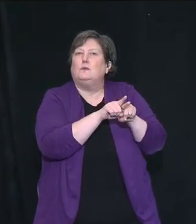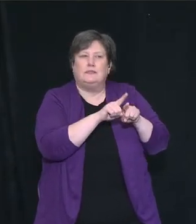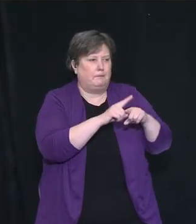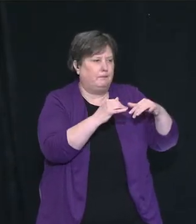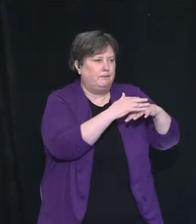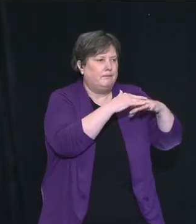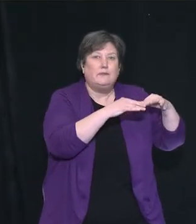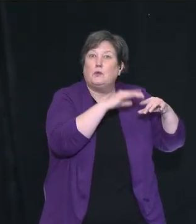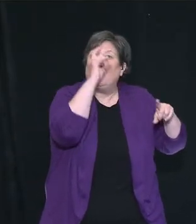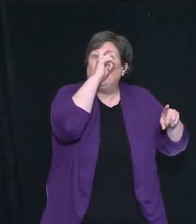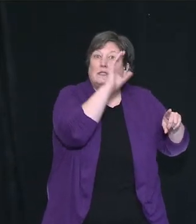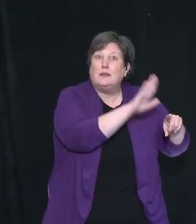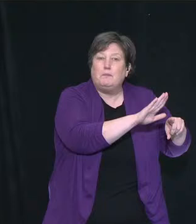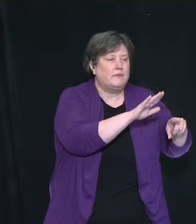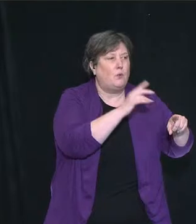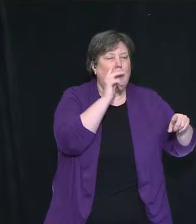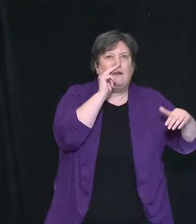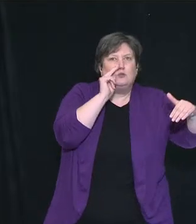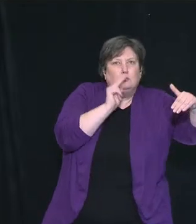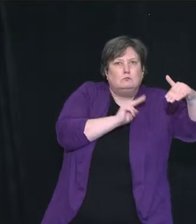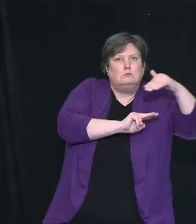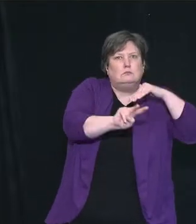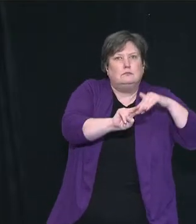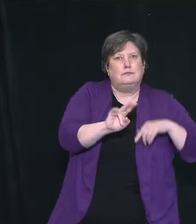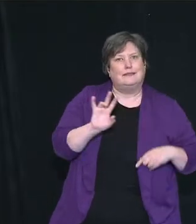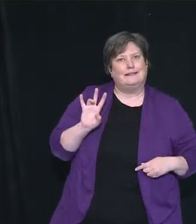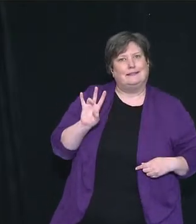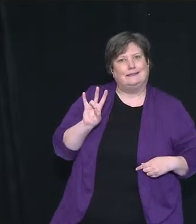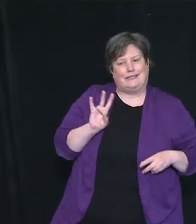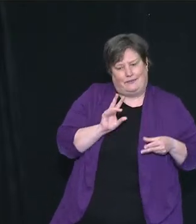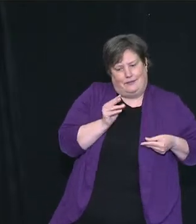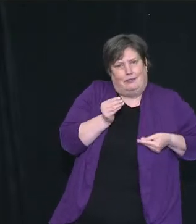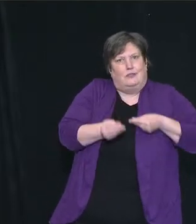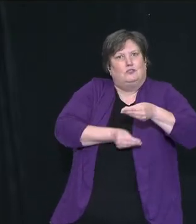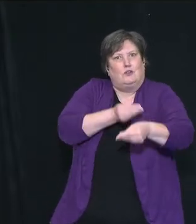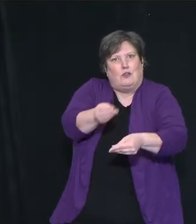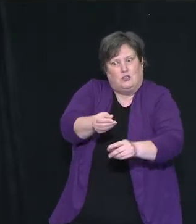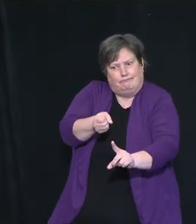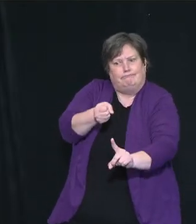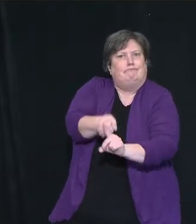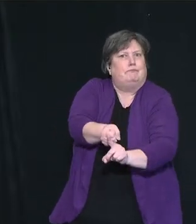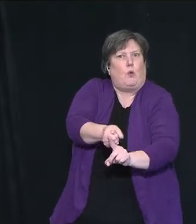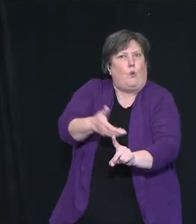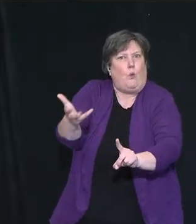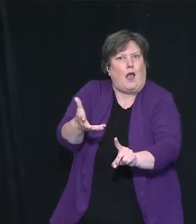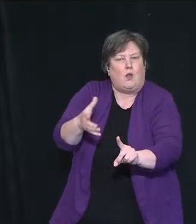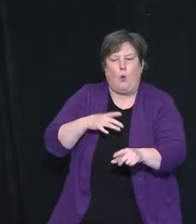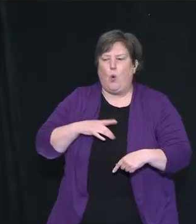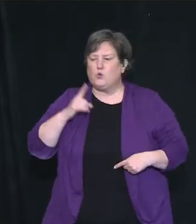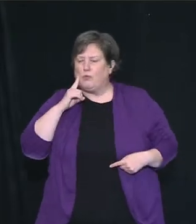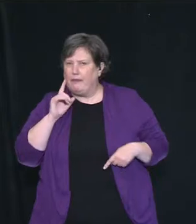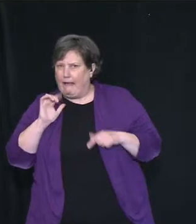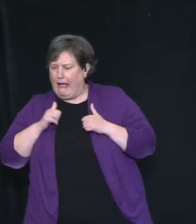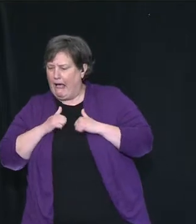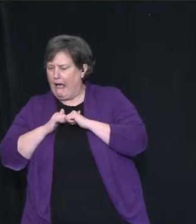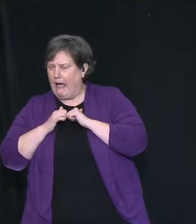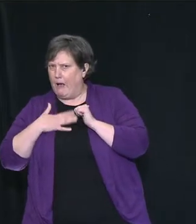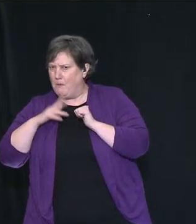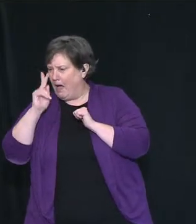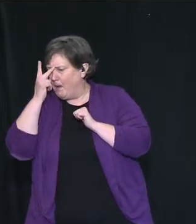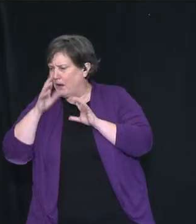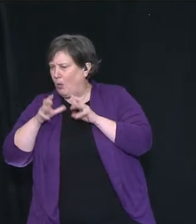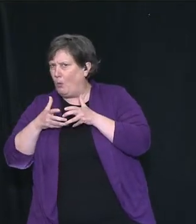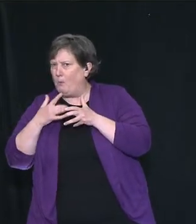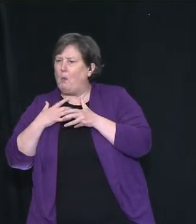teaches, 7 generations ahead, and not to our immediate convenience, to the next election, or the support of this or